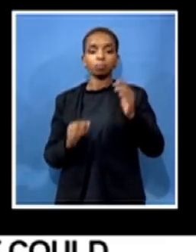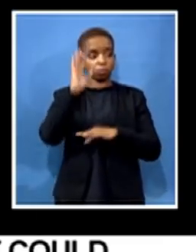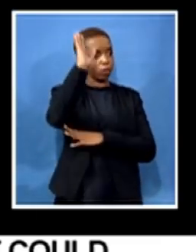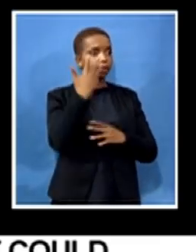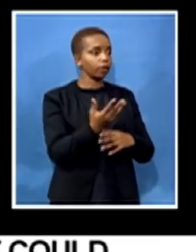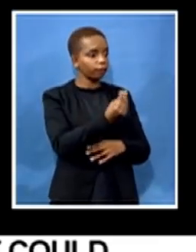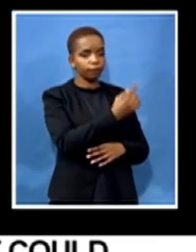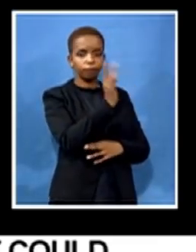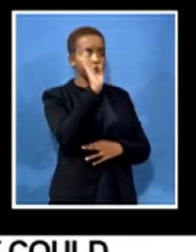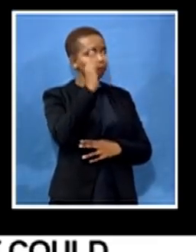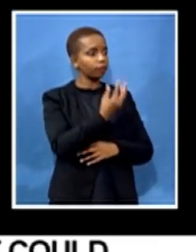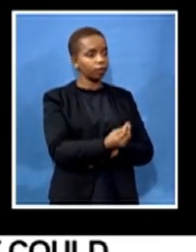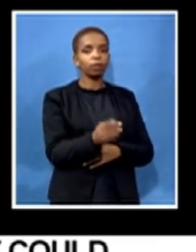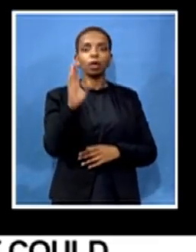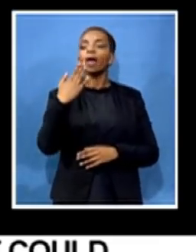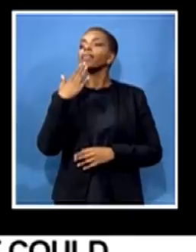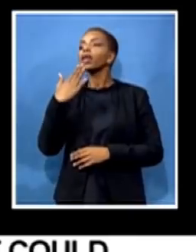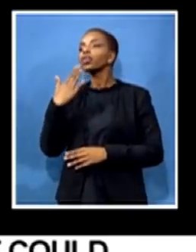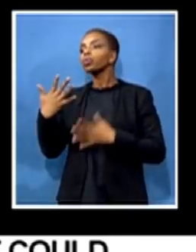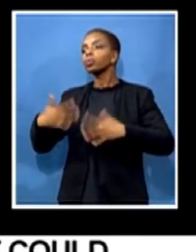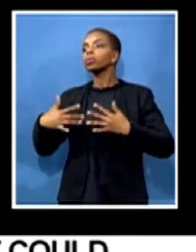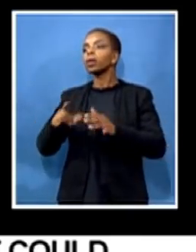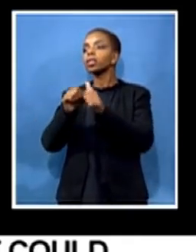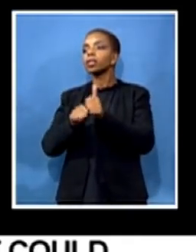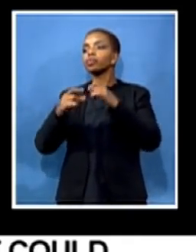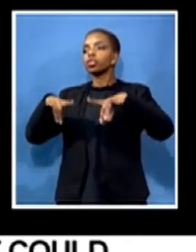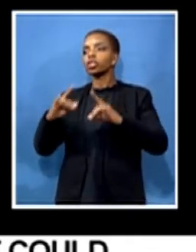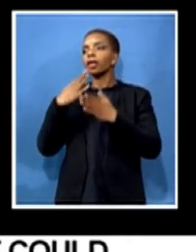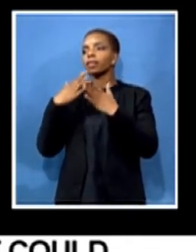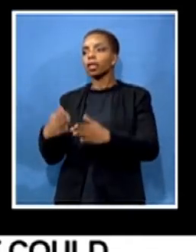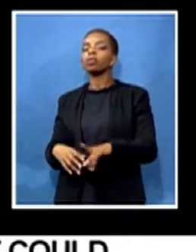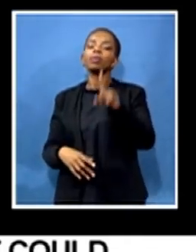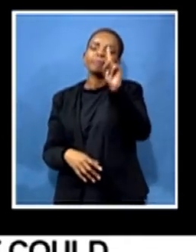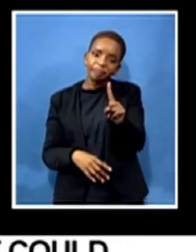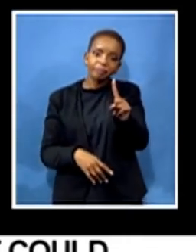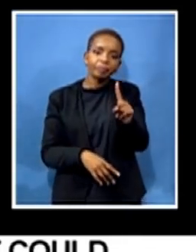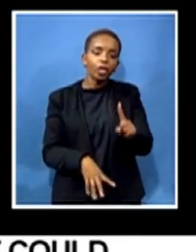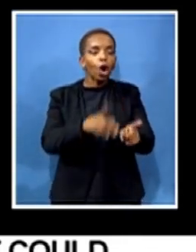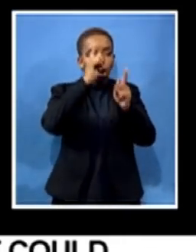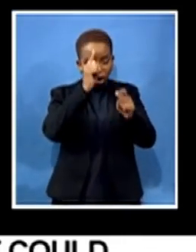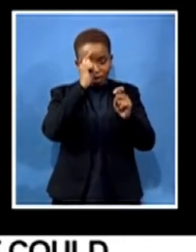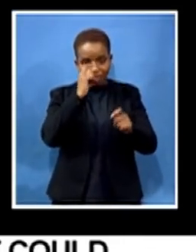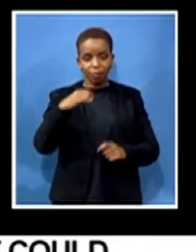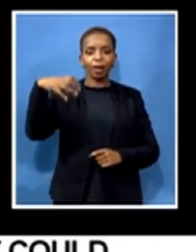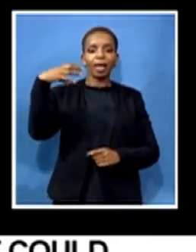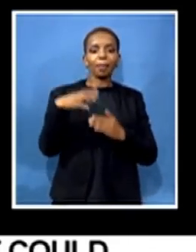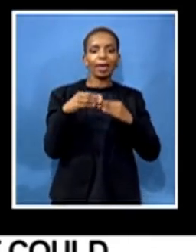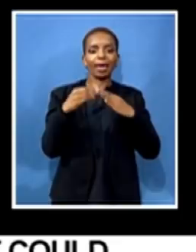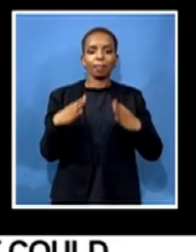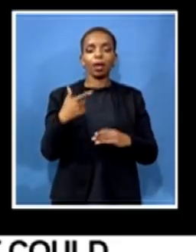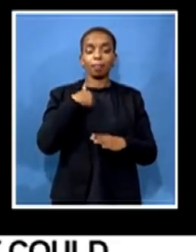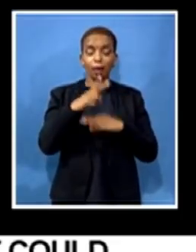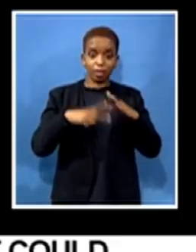Honourable members, I am repeating, we are not taking hands now. We are having